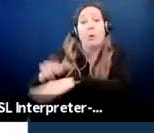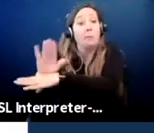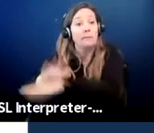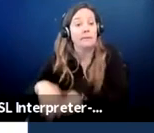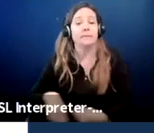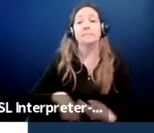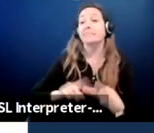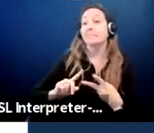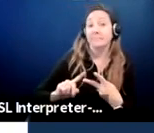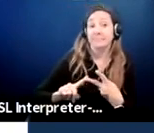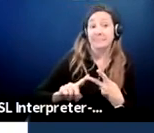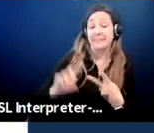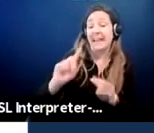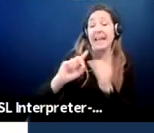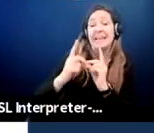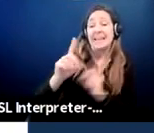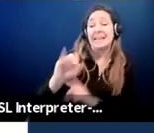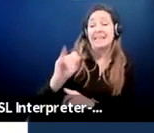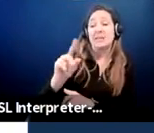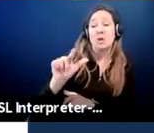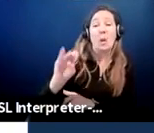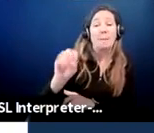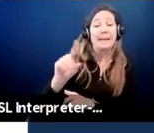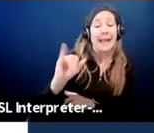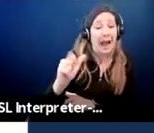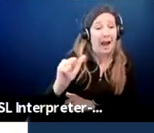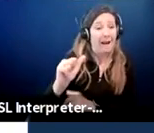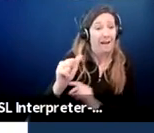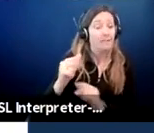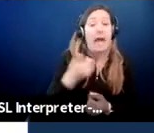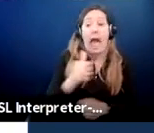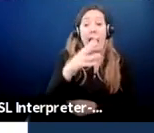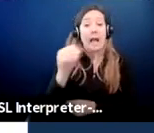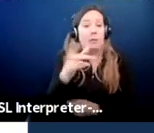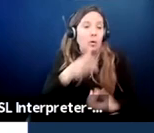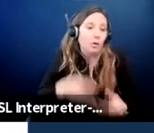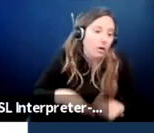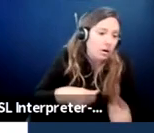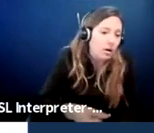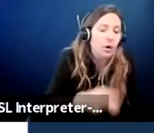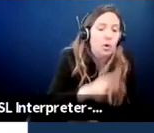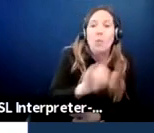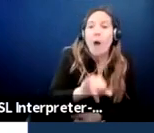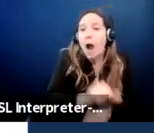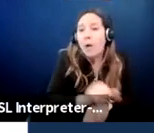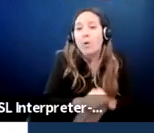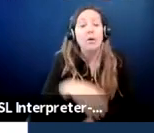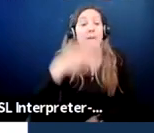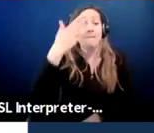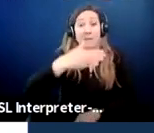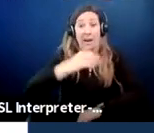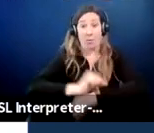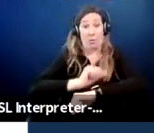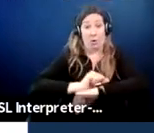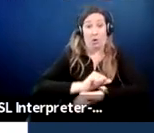digital media tax credits. Any company that's spending a lot of money or heavy spend on UI work or front-end work can utilize this